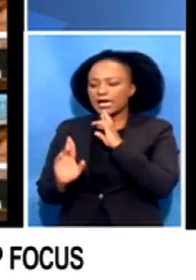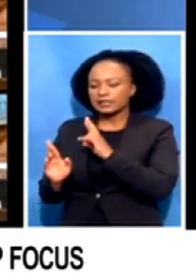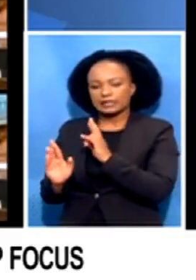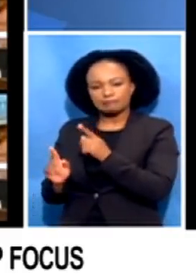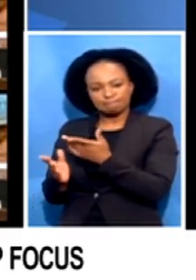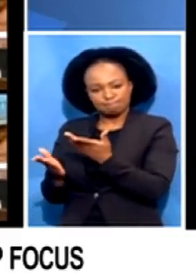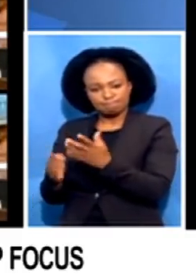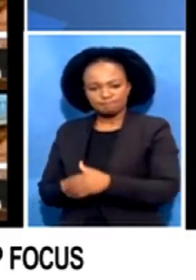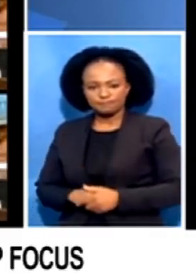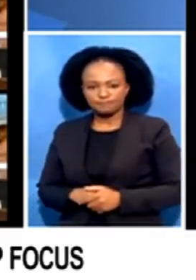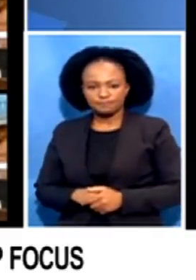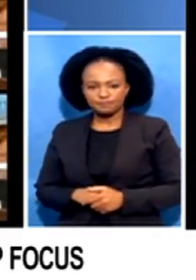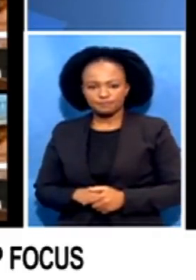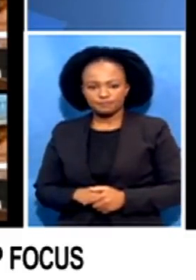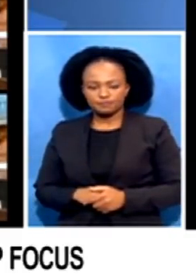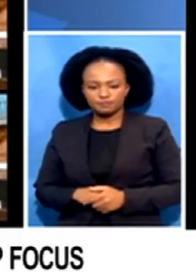Thank you.